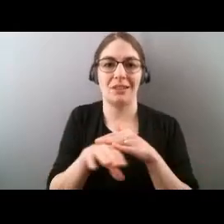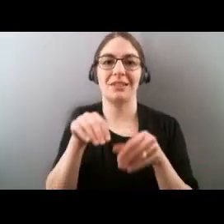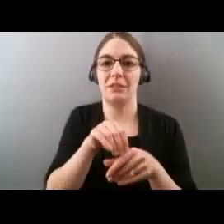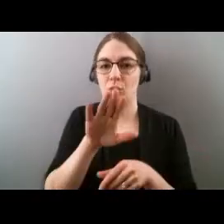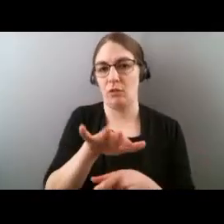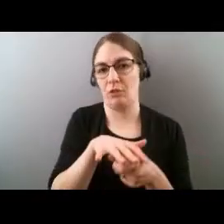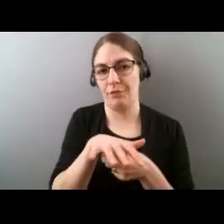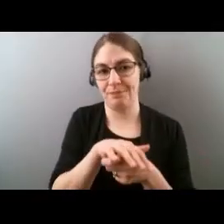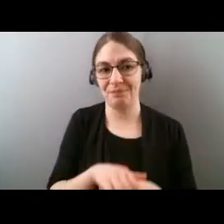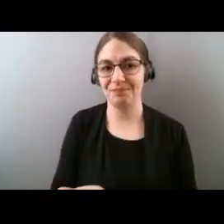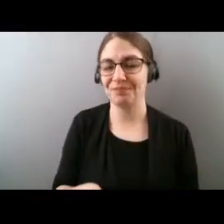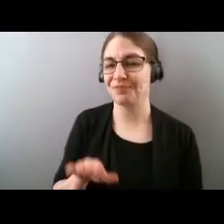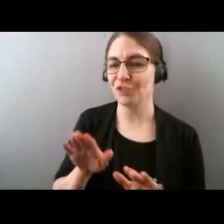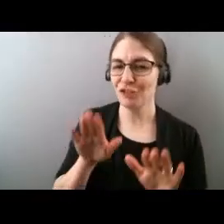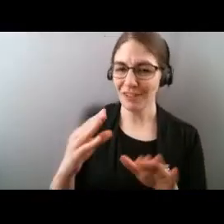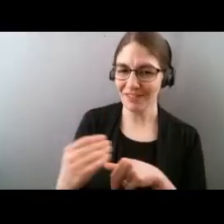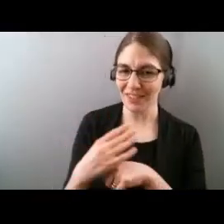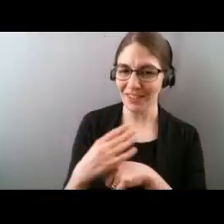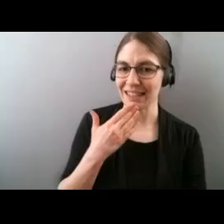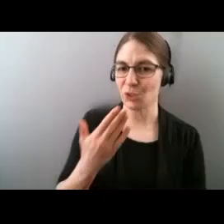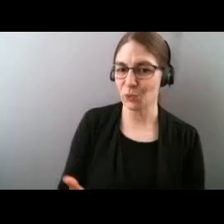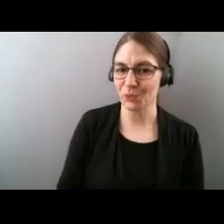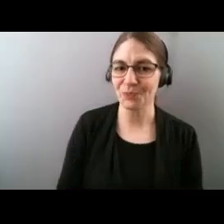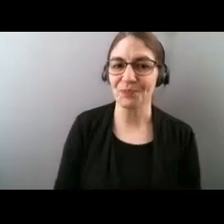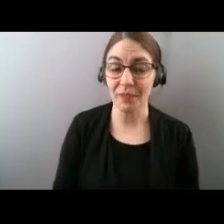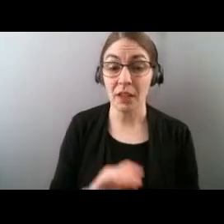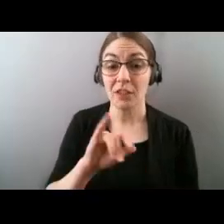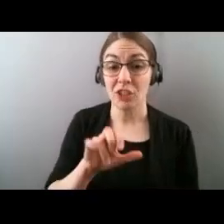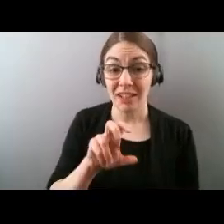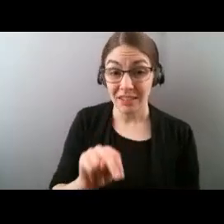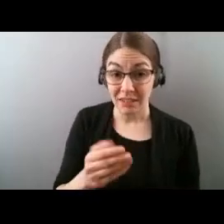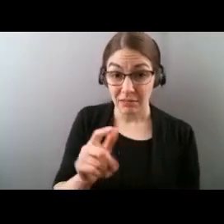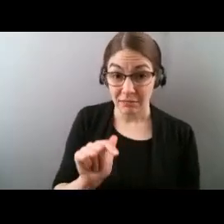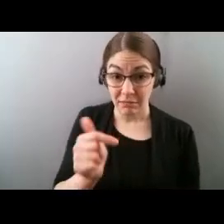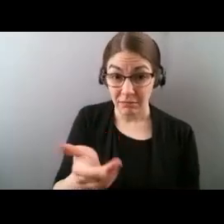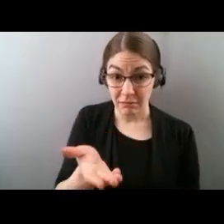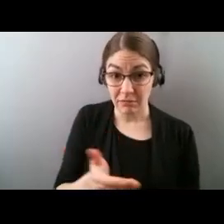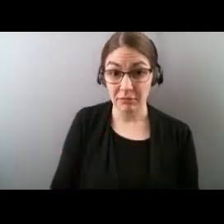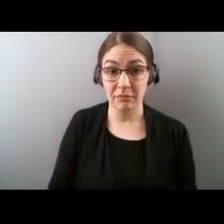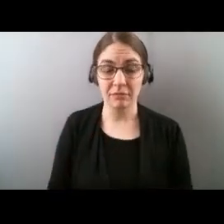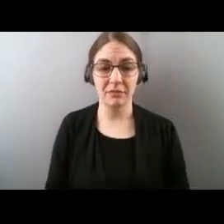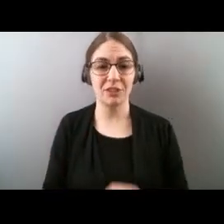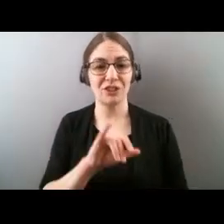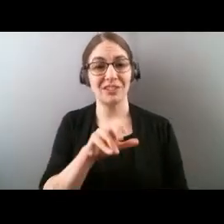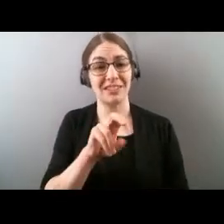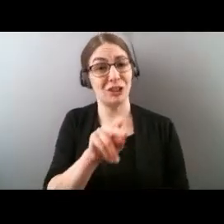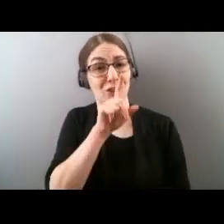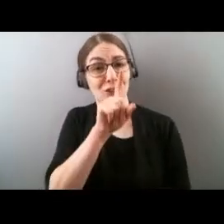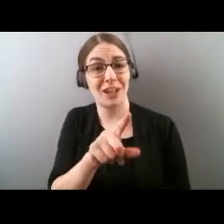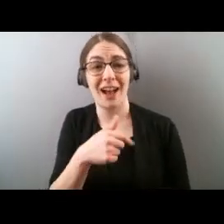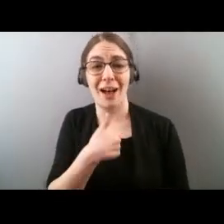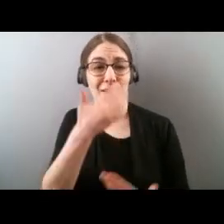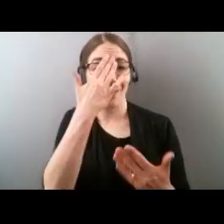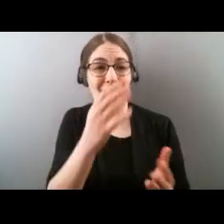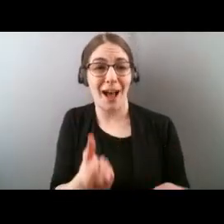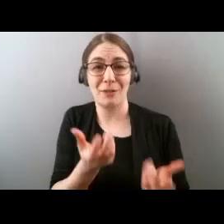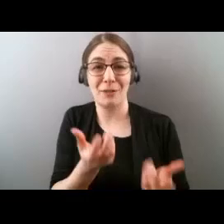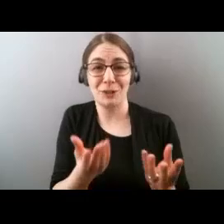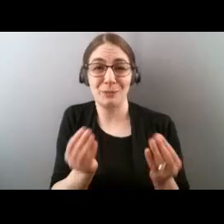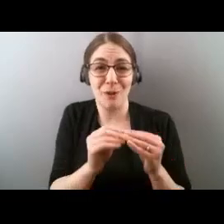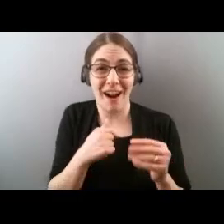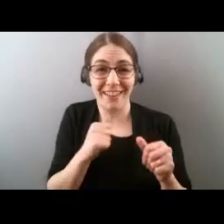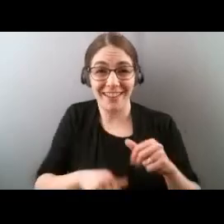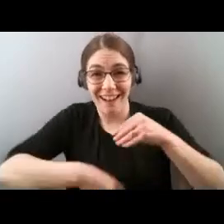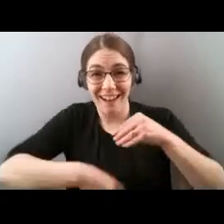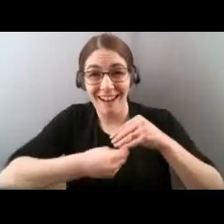Great advice. Thank you. Jason, you want to go next? Sure. I don't know how much more I have to add,